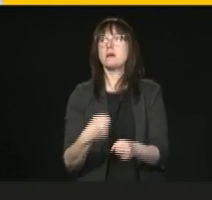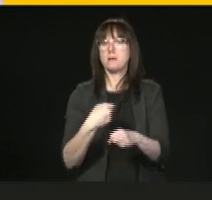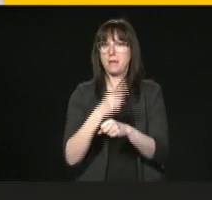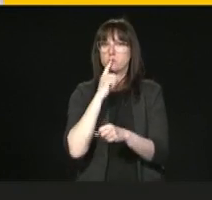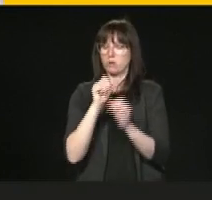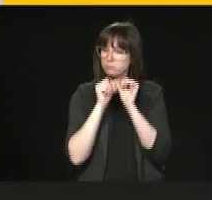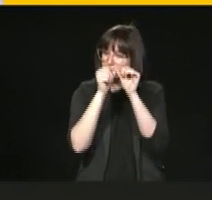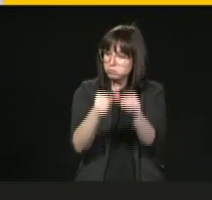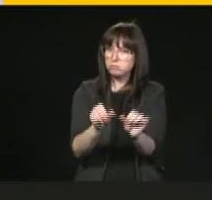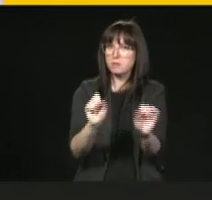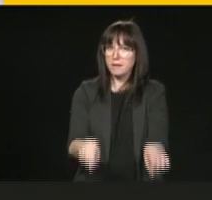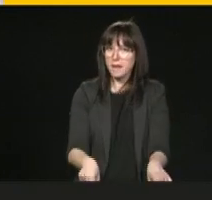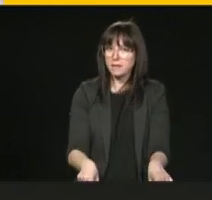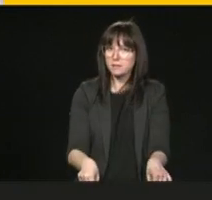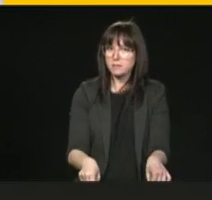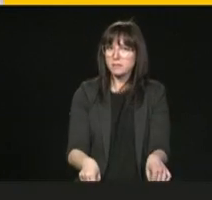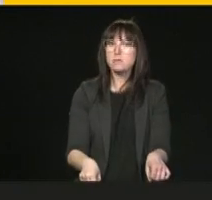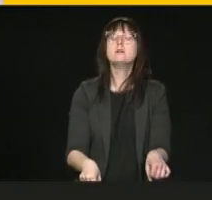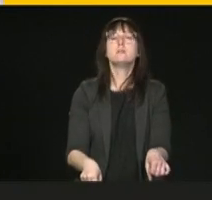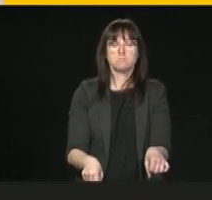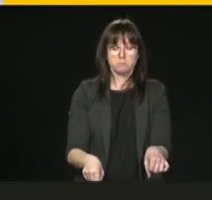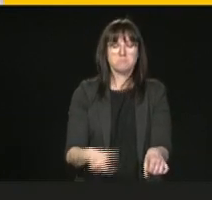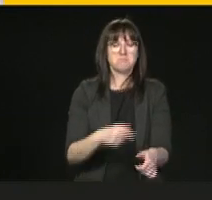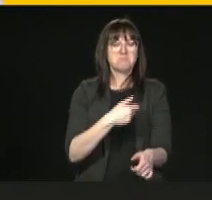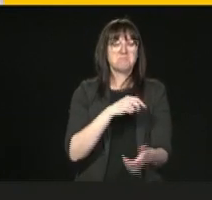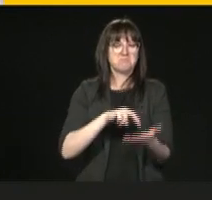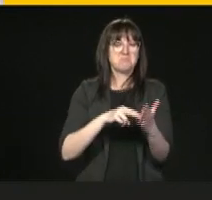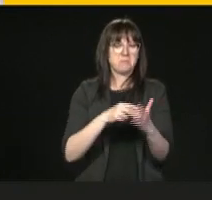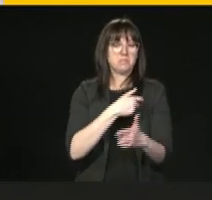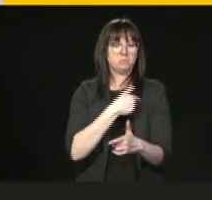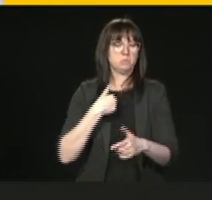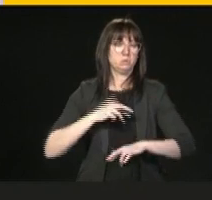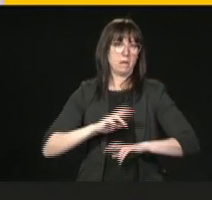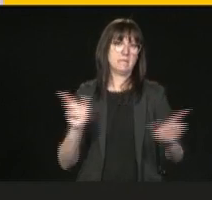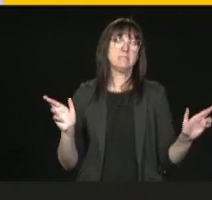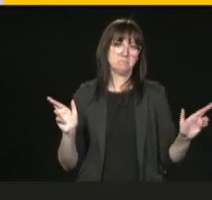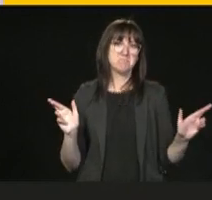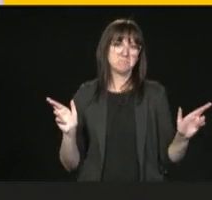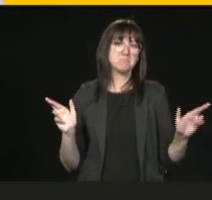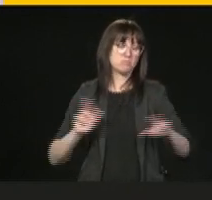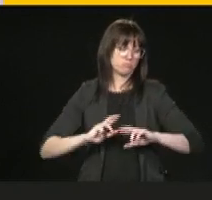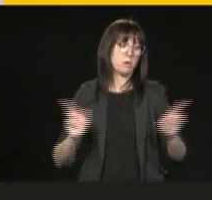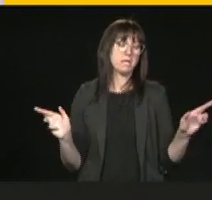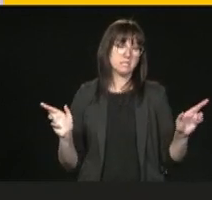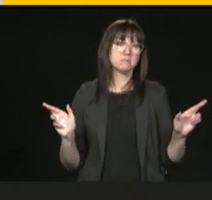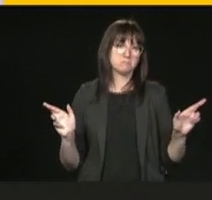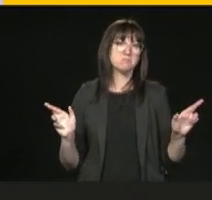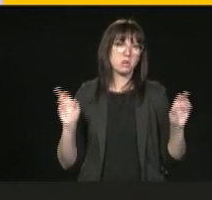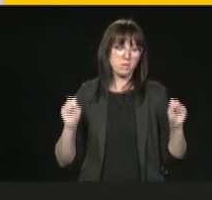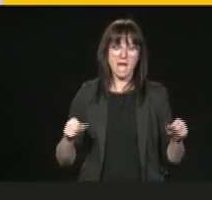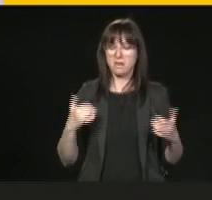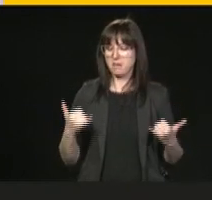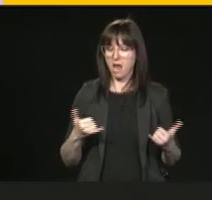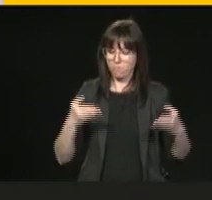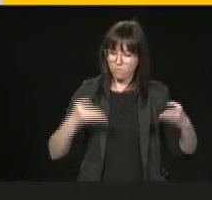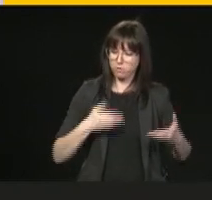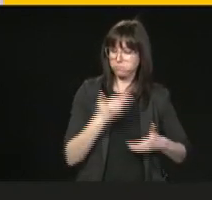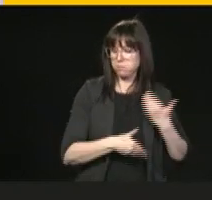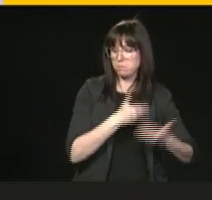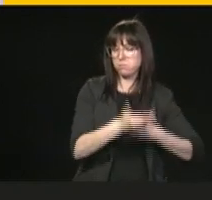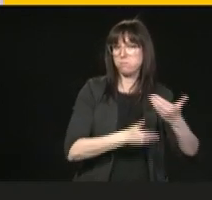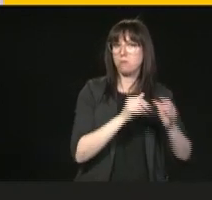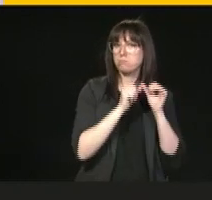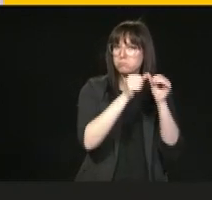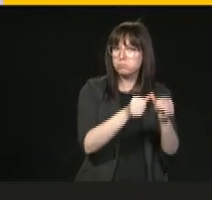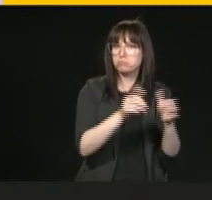time, we know we are positioning ourselves not just to be able to do the things we need to do right now to keep our country